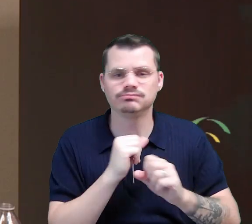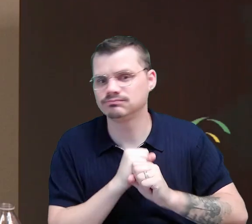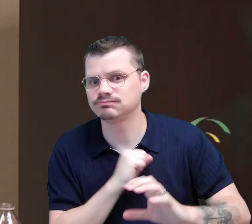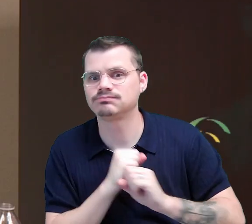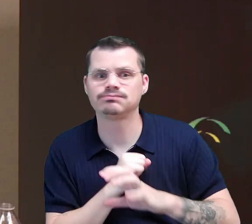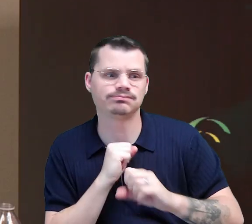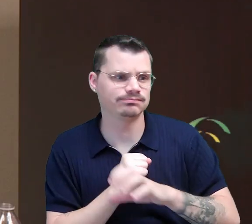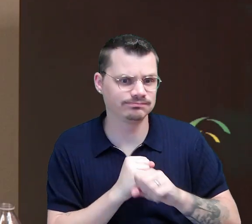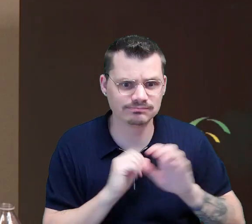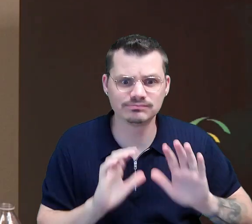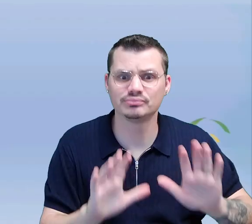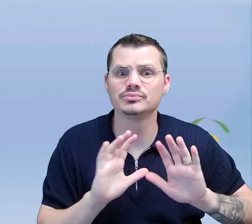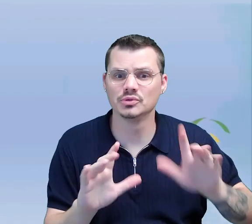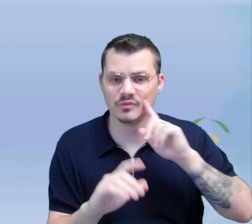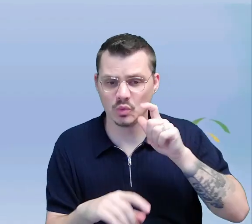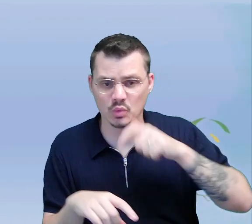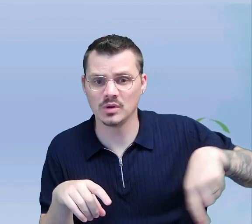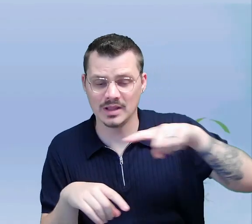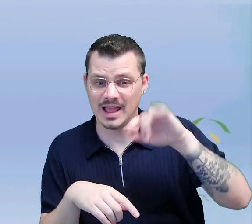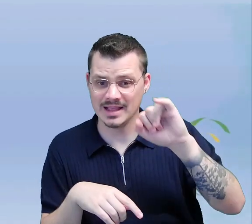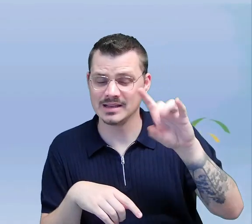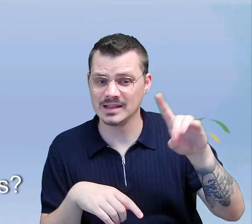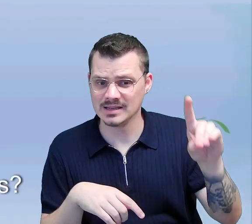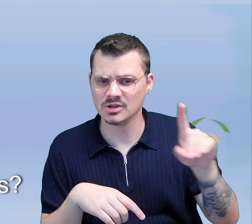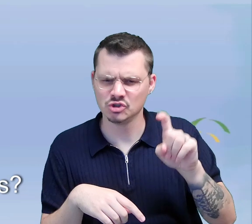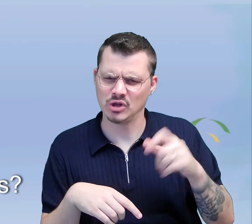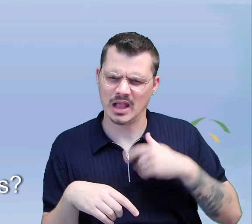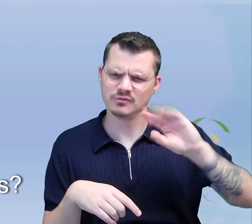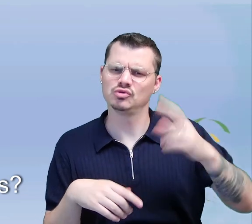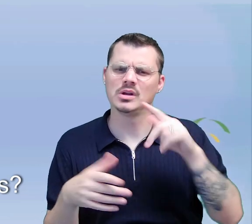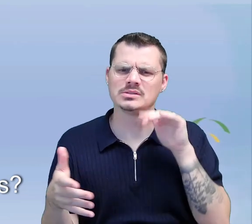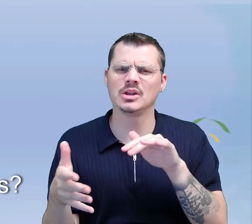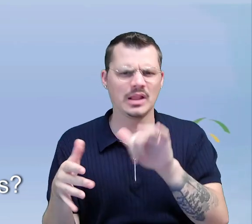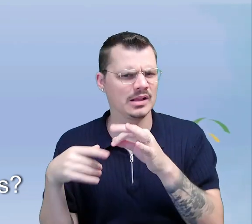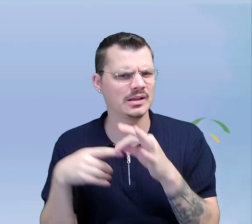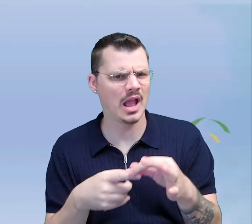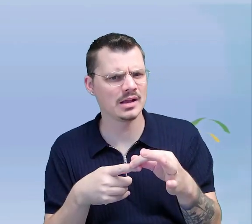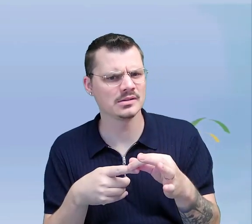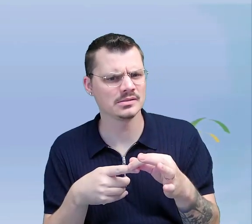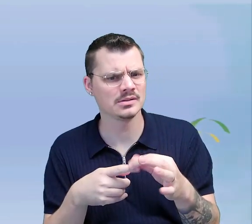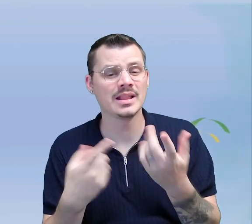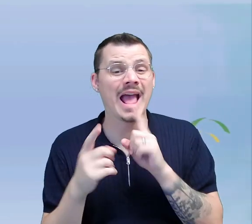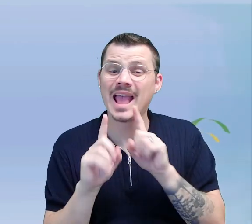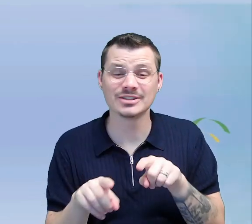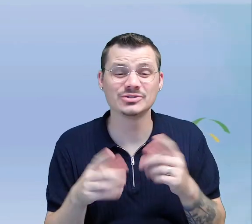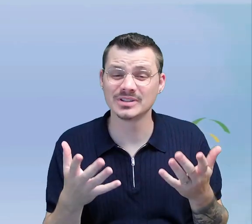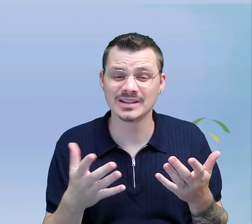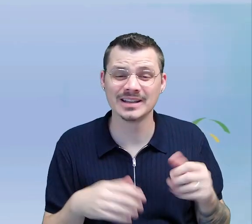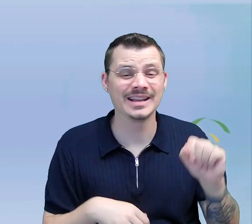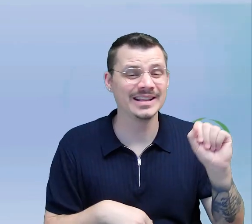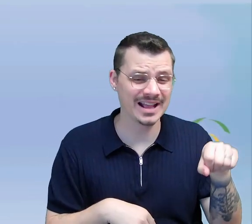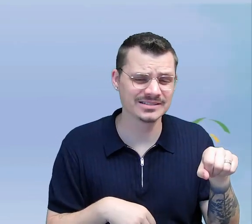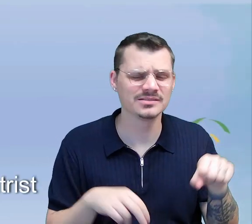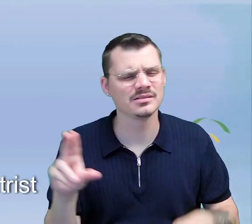advertised and promoted for people with IDD, aren't there drug studies to guide us? And the answer